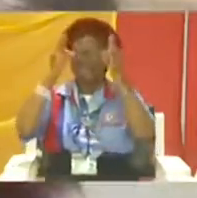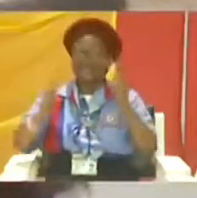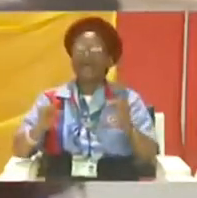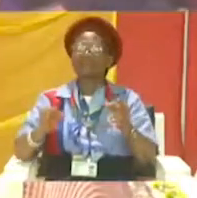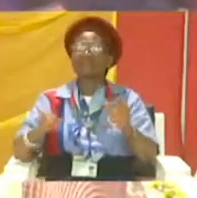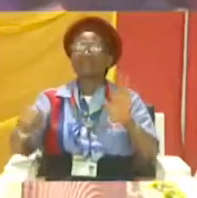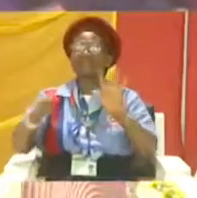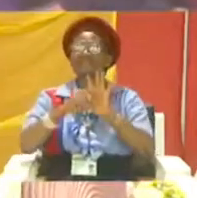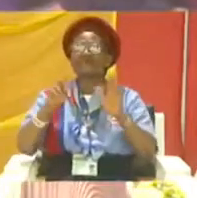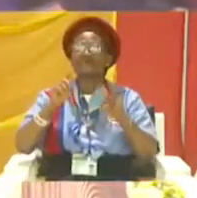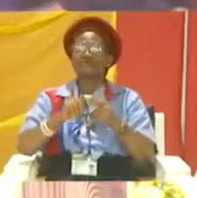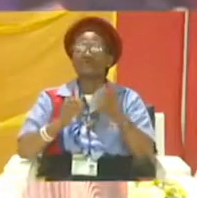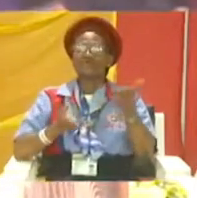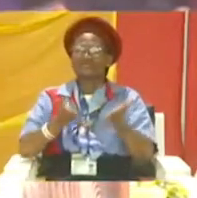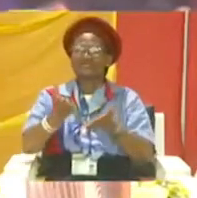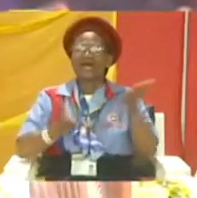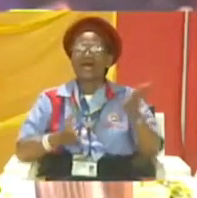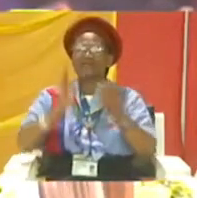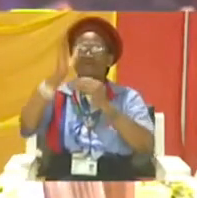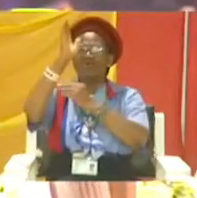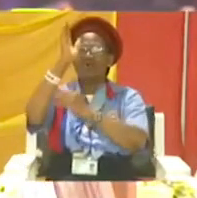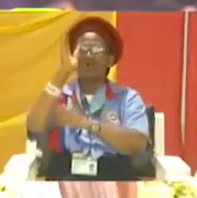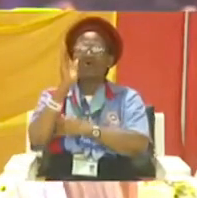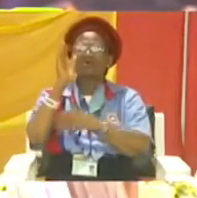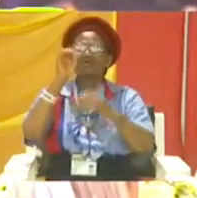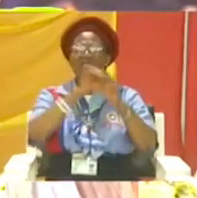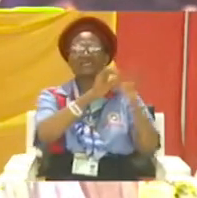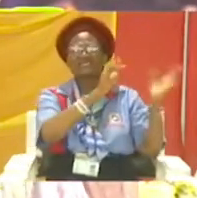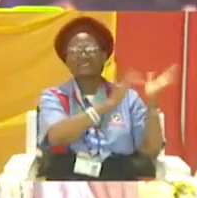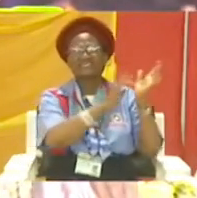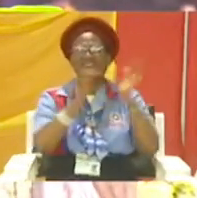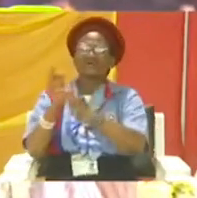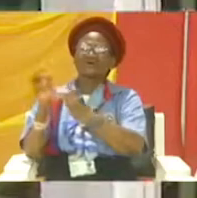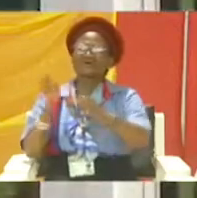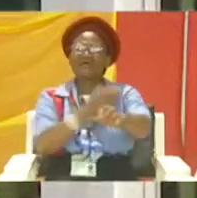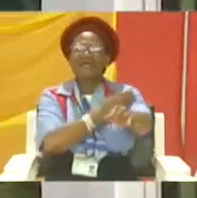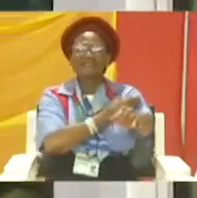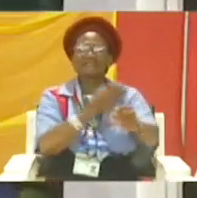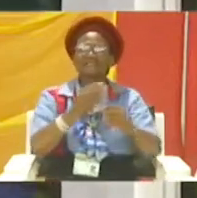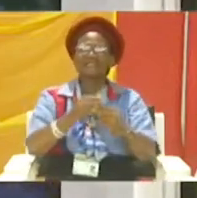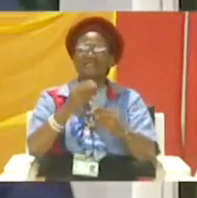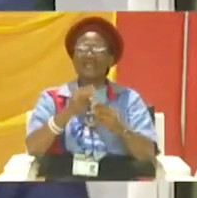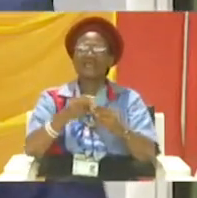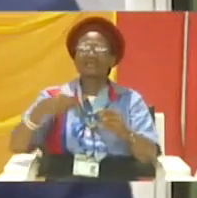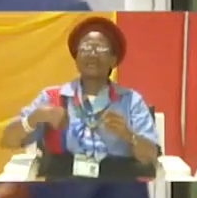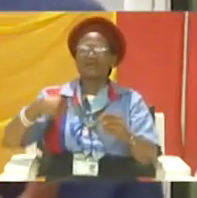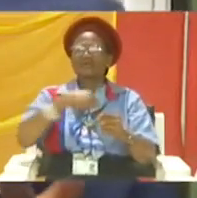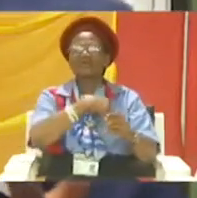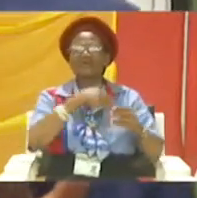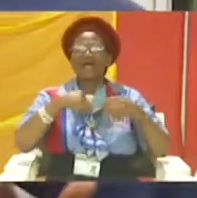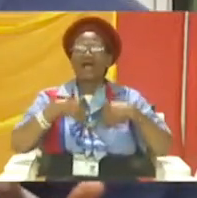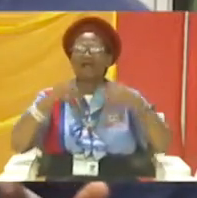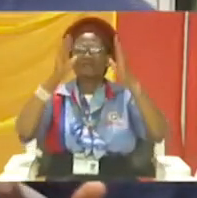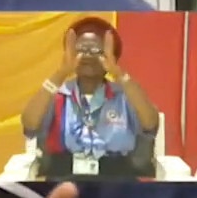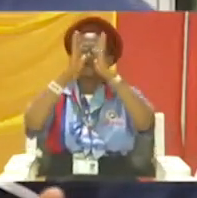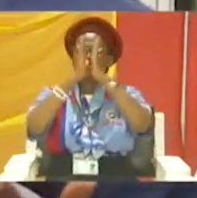serve God. In Jesus' mighty name we have